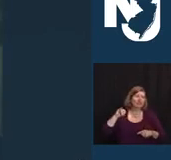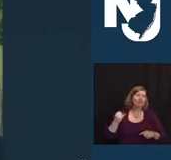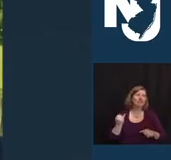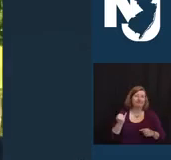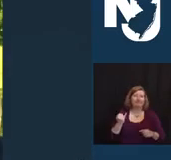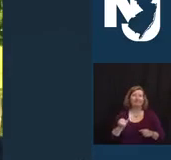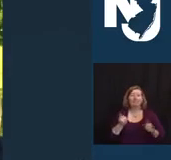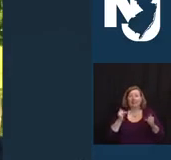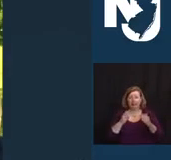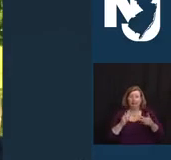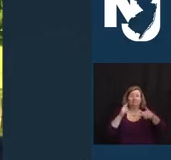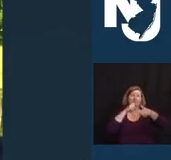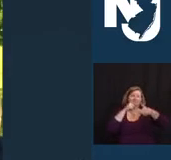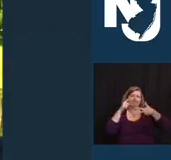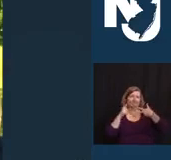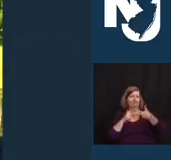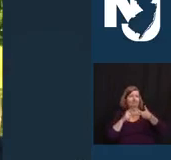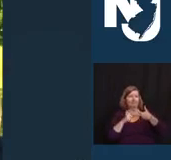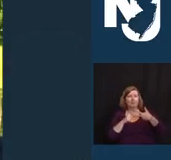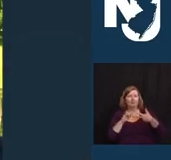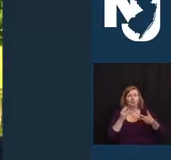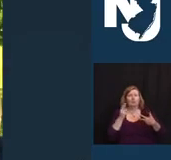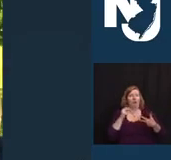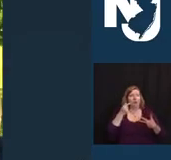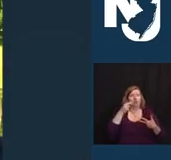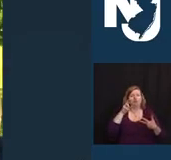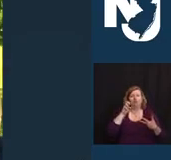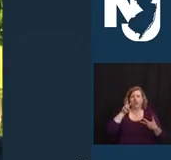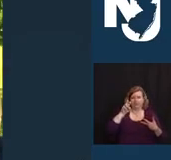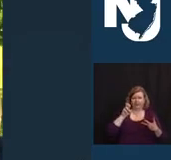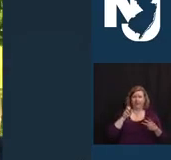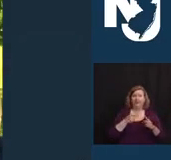up, we honor Cranford's John Grieve, that's John on the